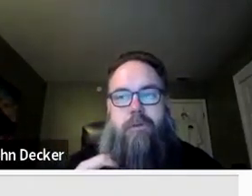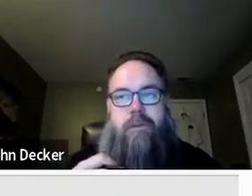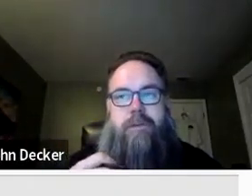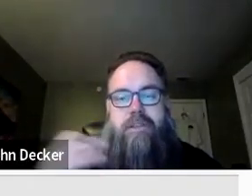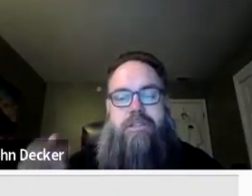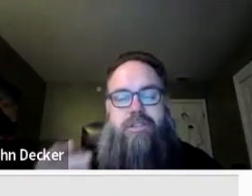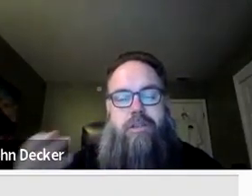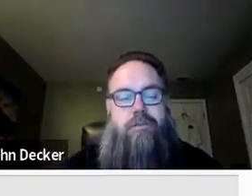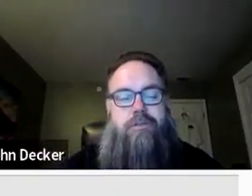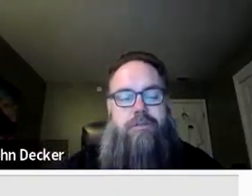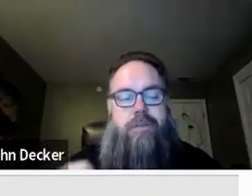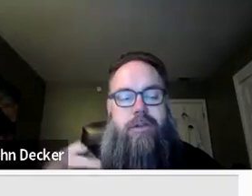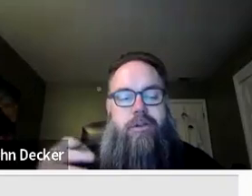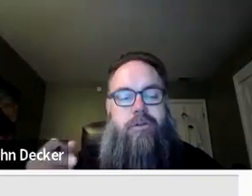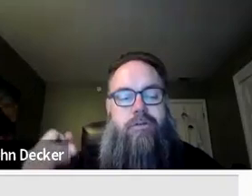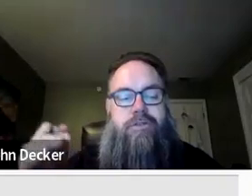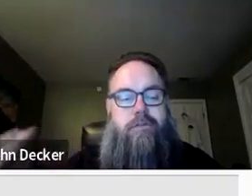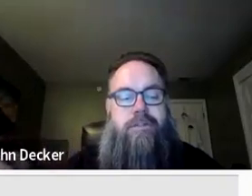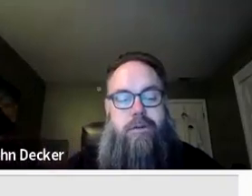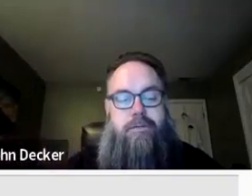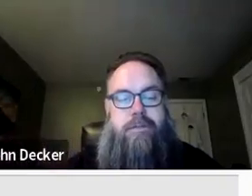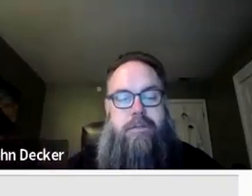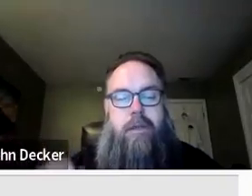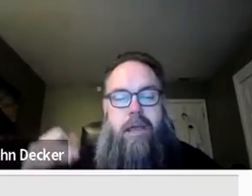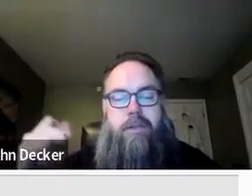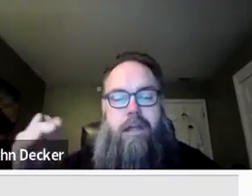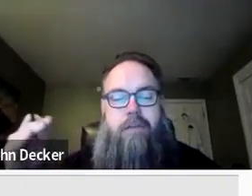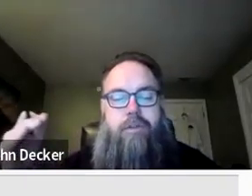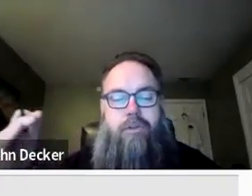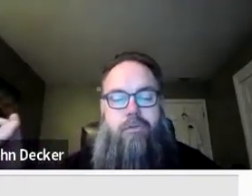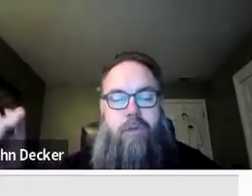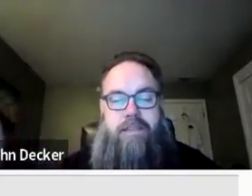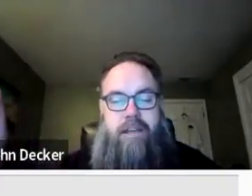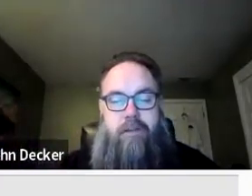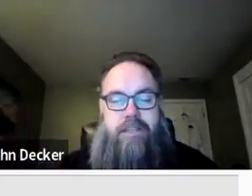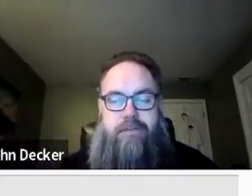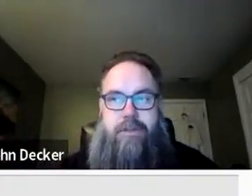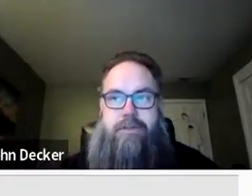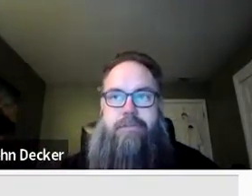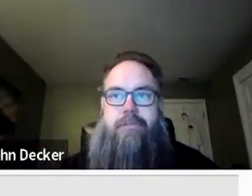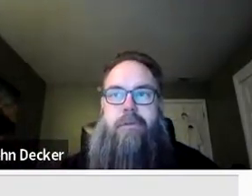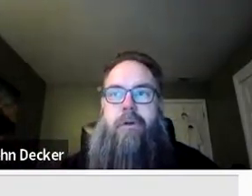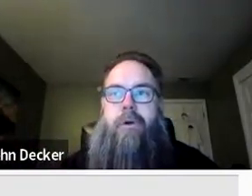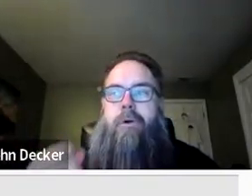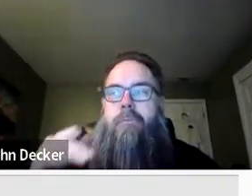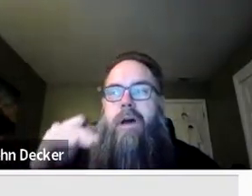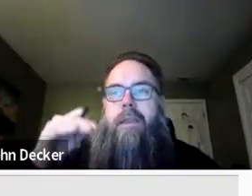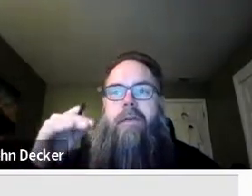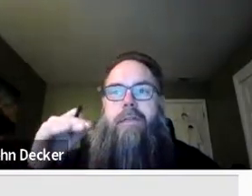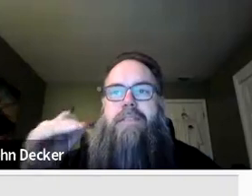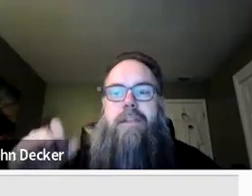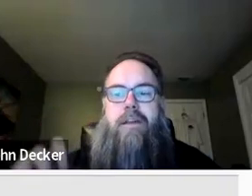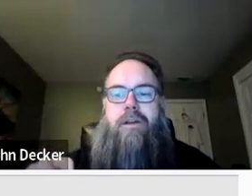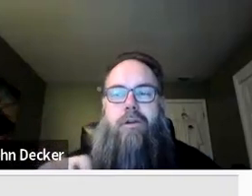we're going to be transitioning you to the new service codes, and you're going to have the new rate study rates for those.